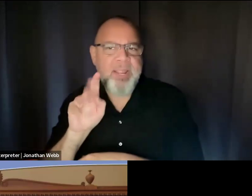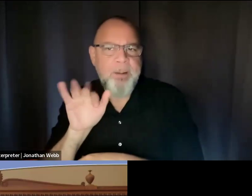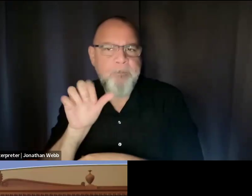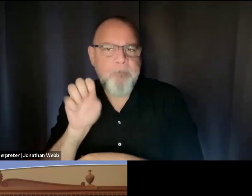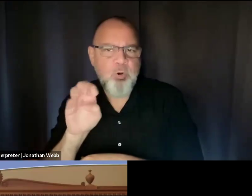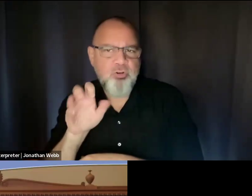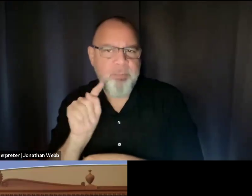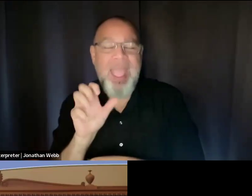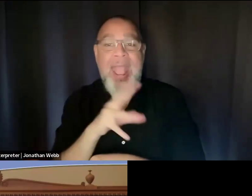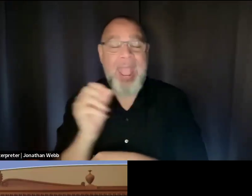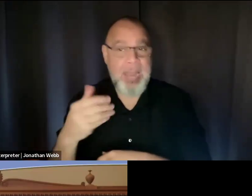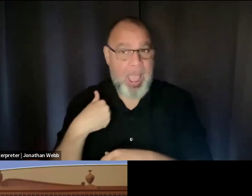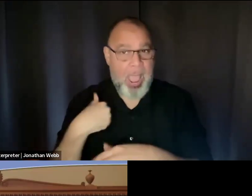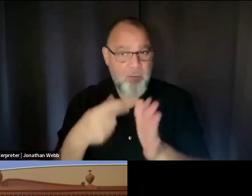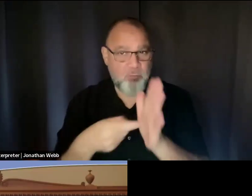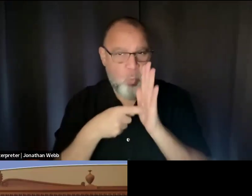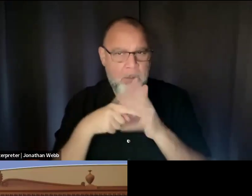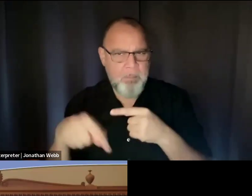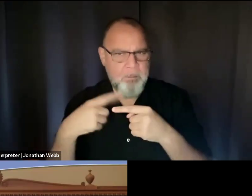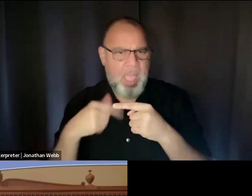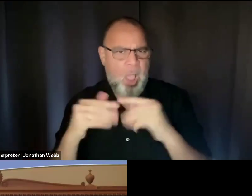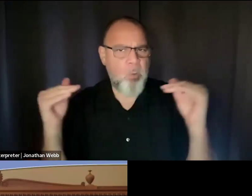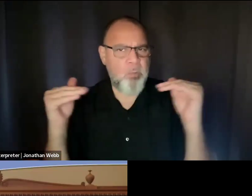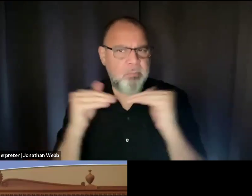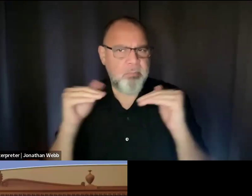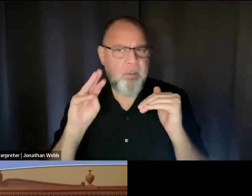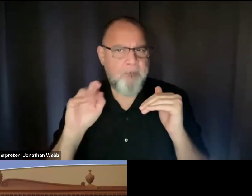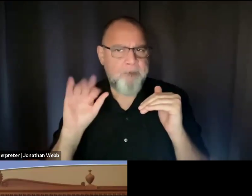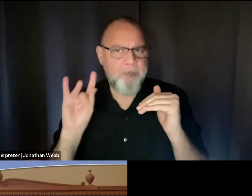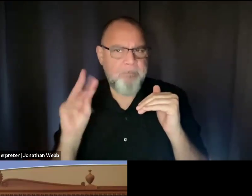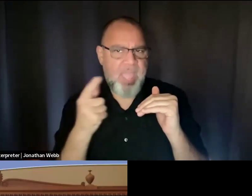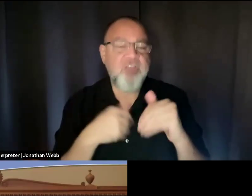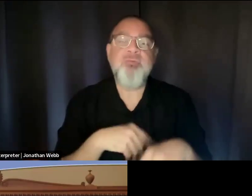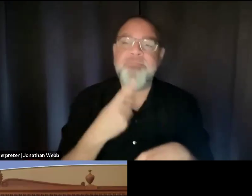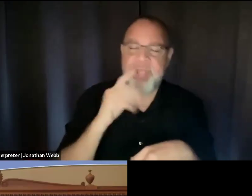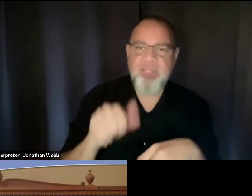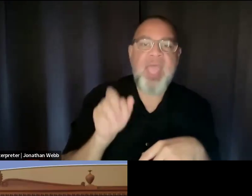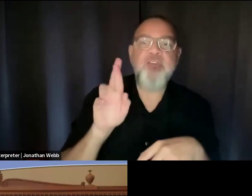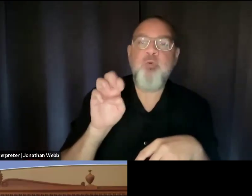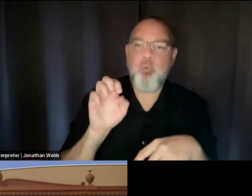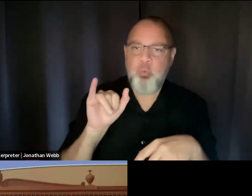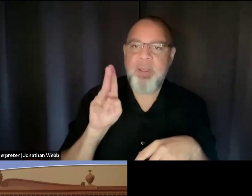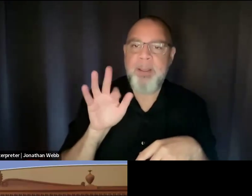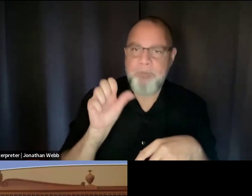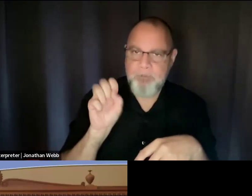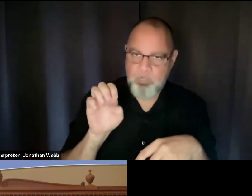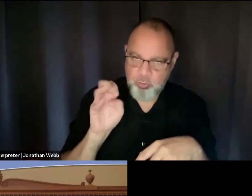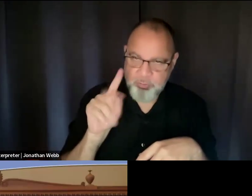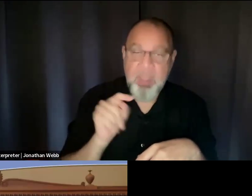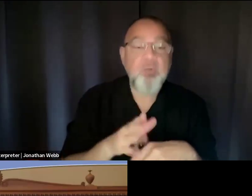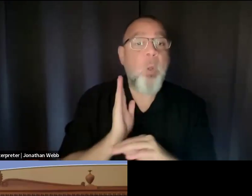That's a good question. So it would be a reimbursement. So you would submit the payment claim form, obviously after you've been approved and